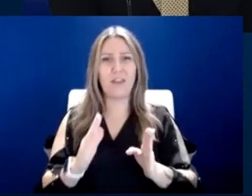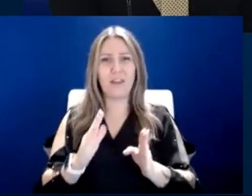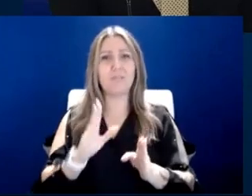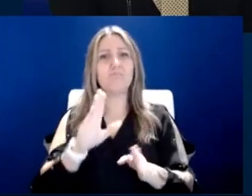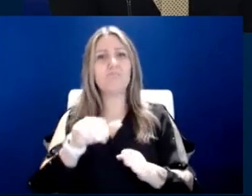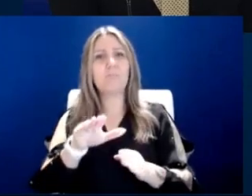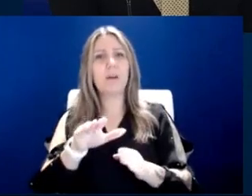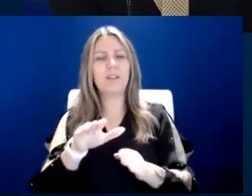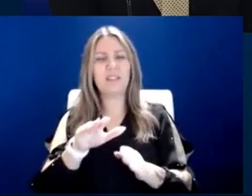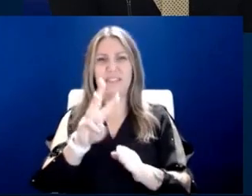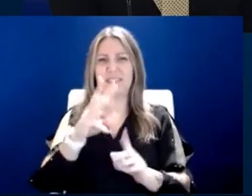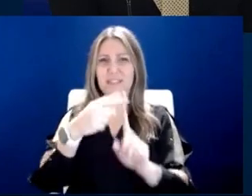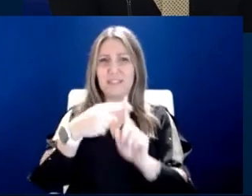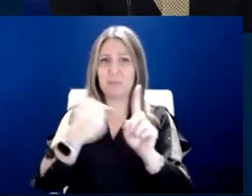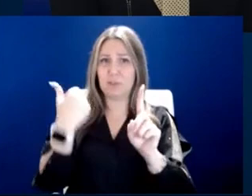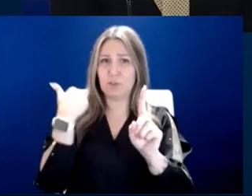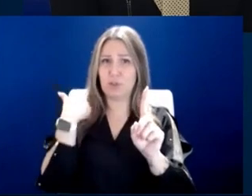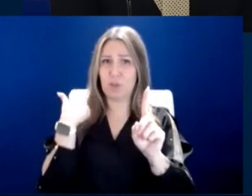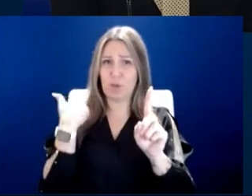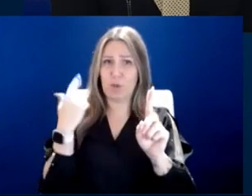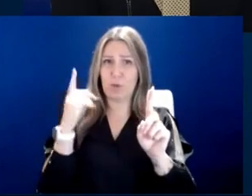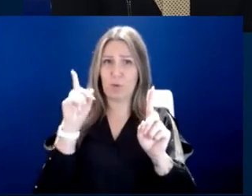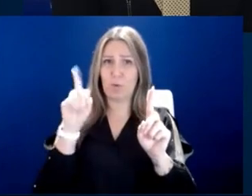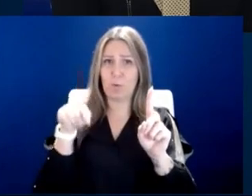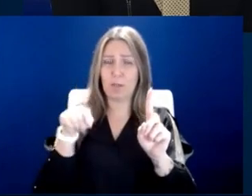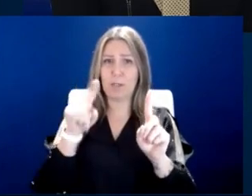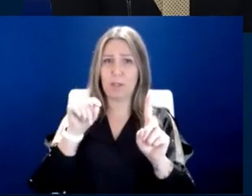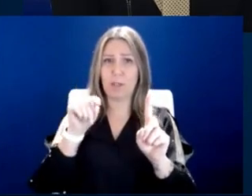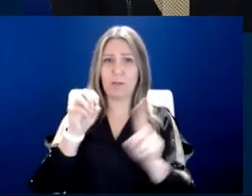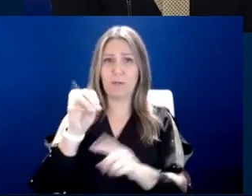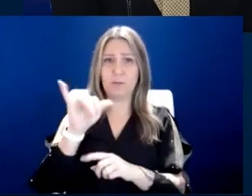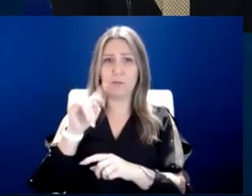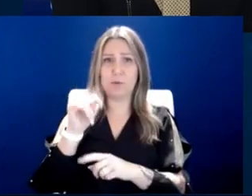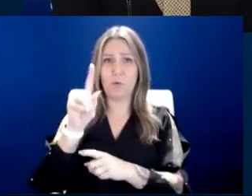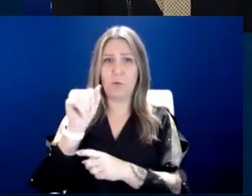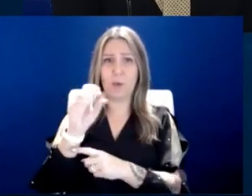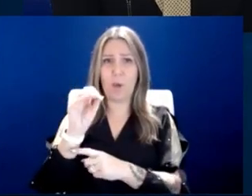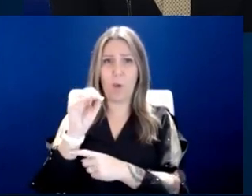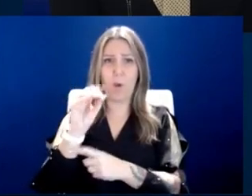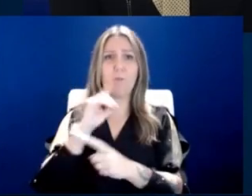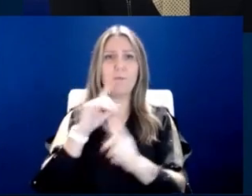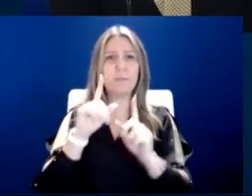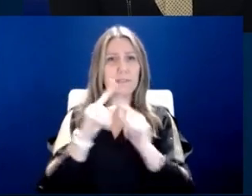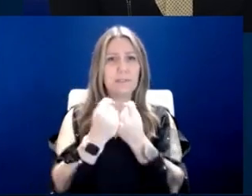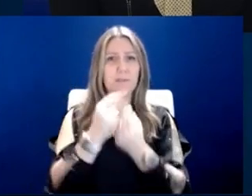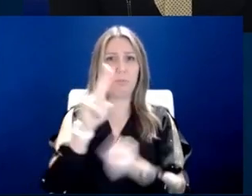that right, with Team USA? Tell us what that was like. Yeah, it was,